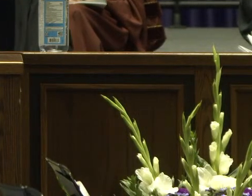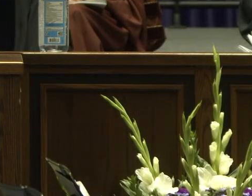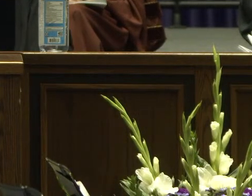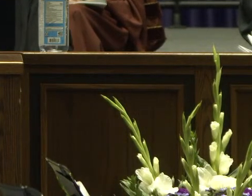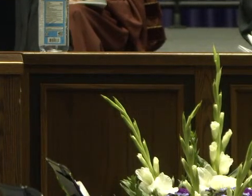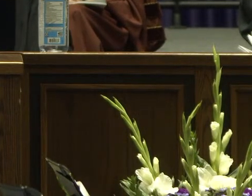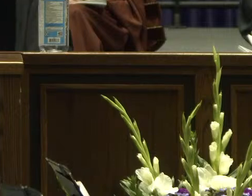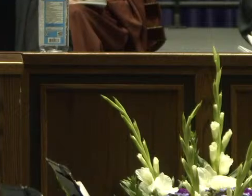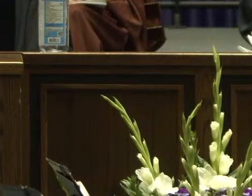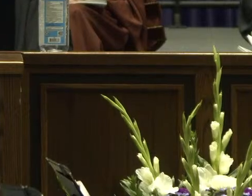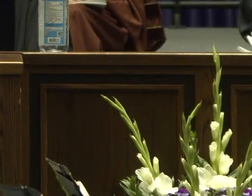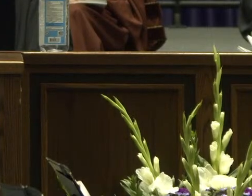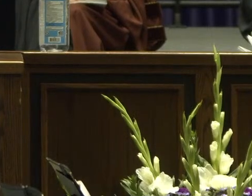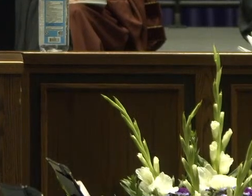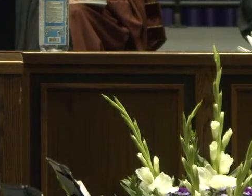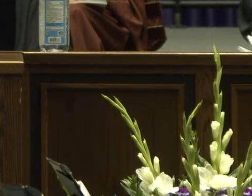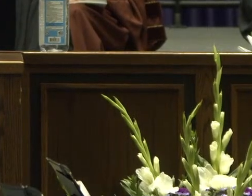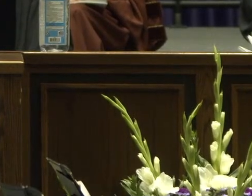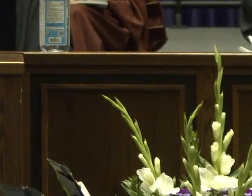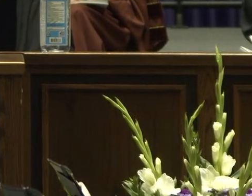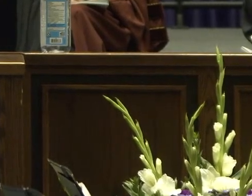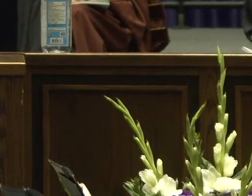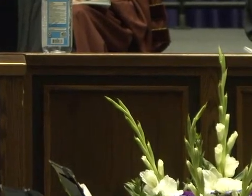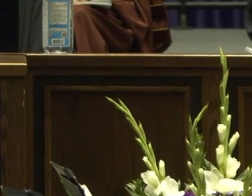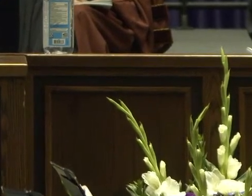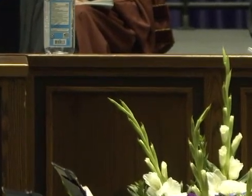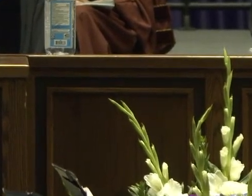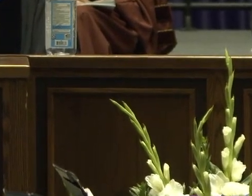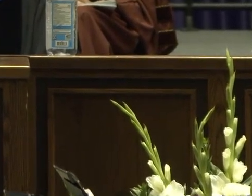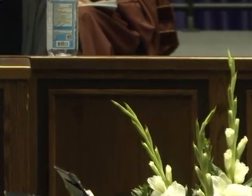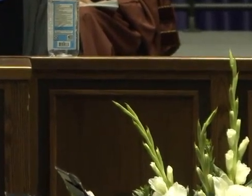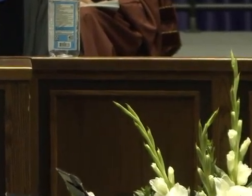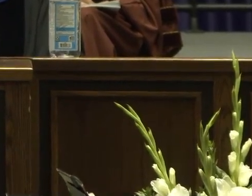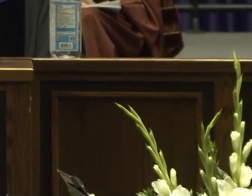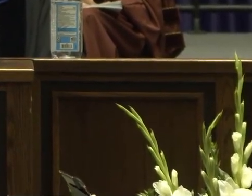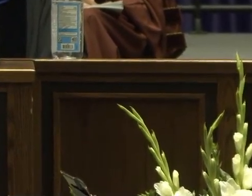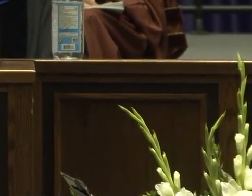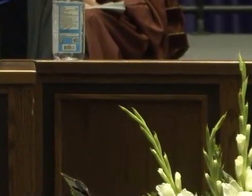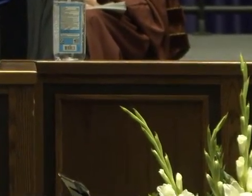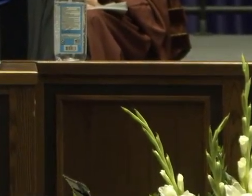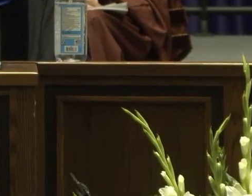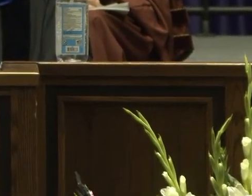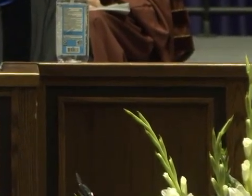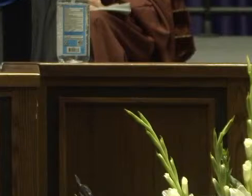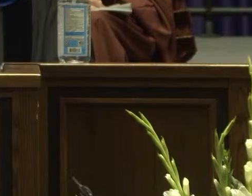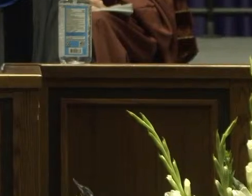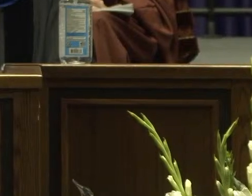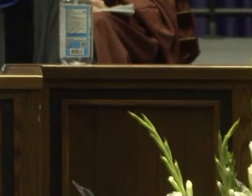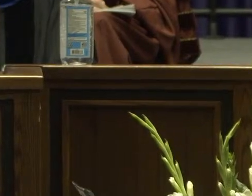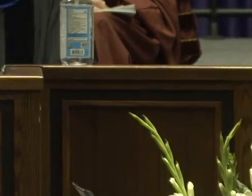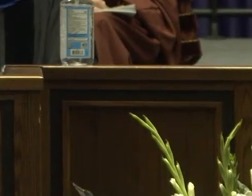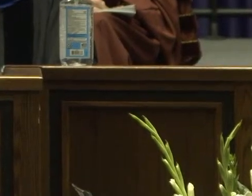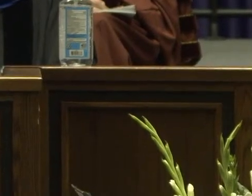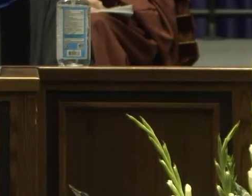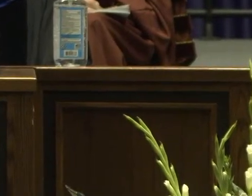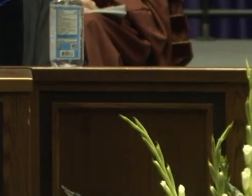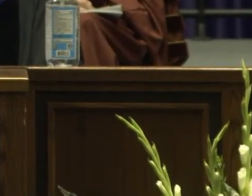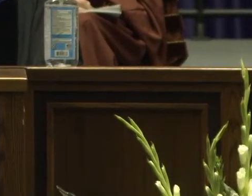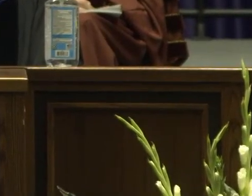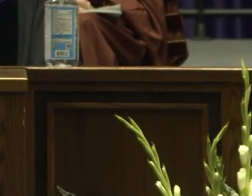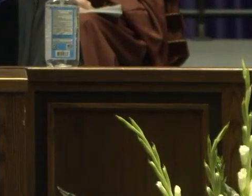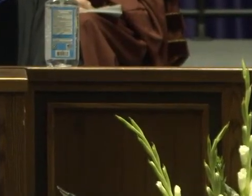I am honored and humbled to extend all the heartfelt excitement and greetings to you that this momentous